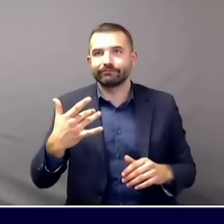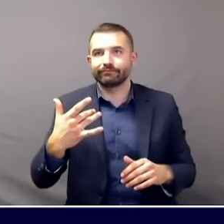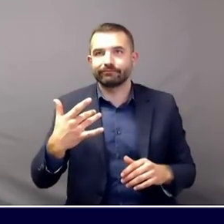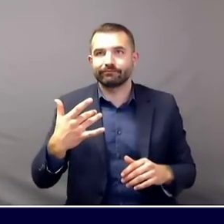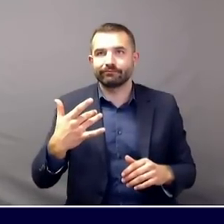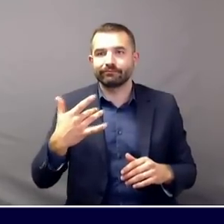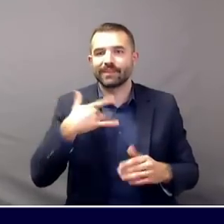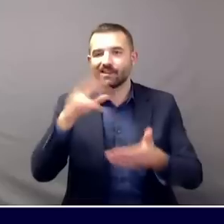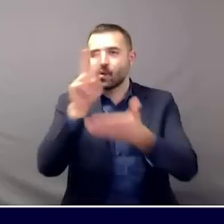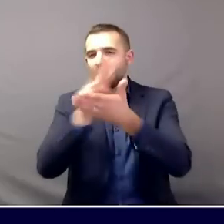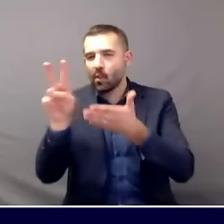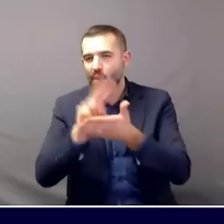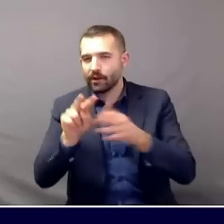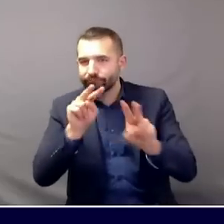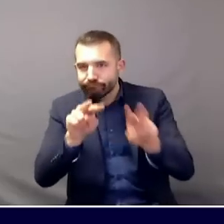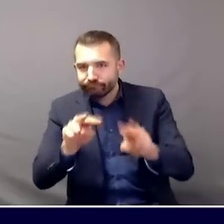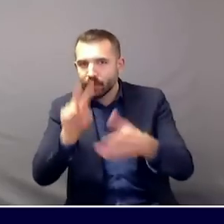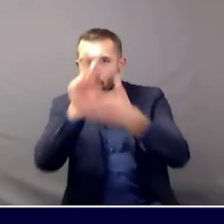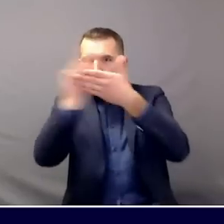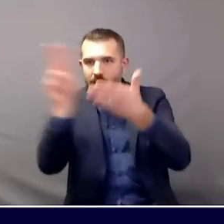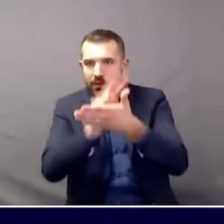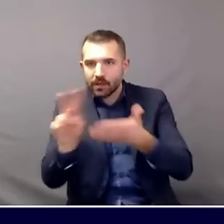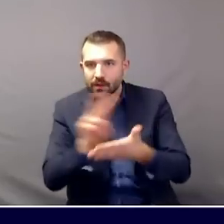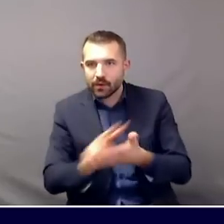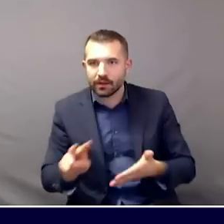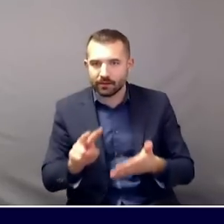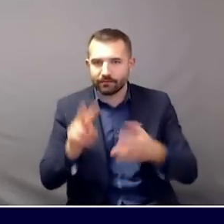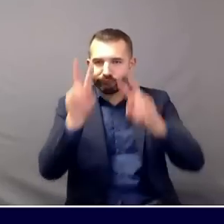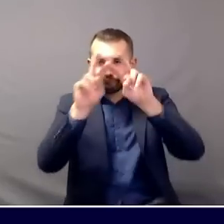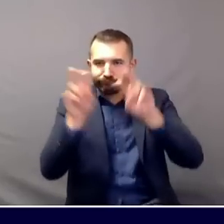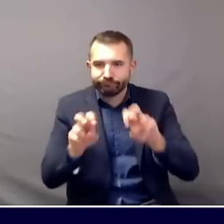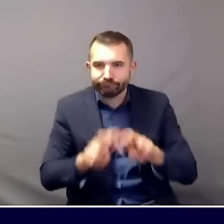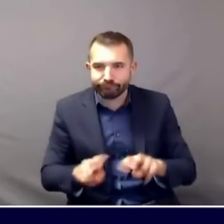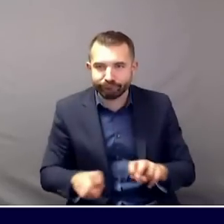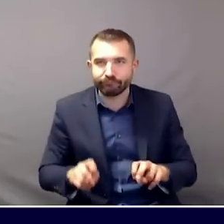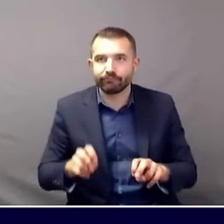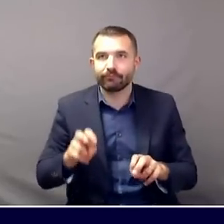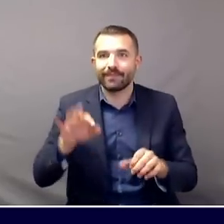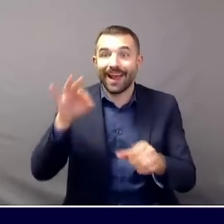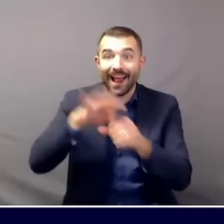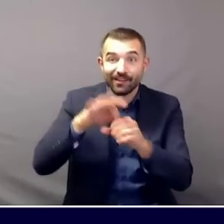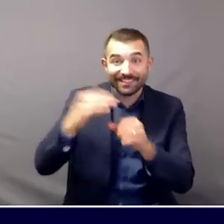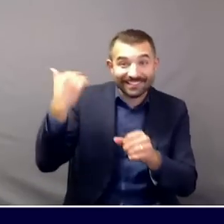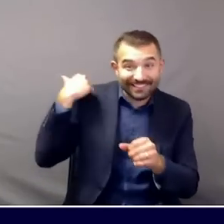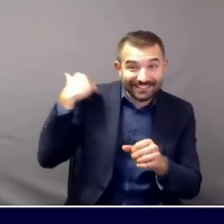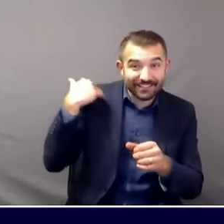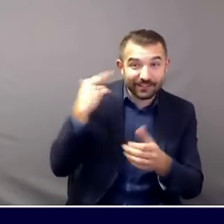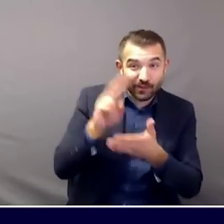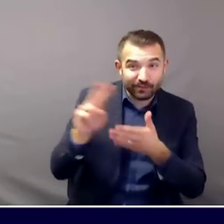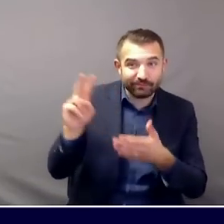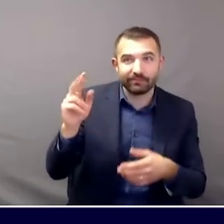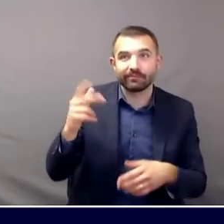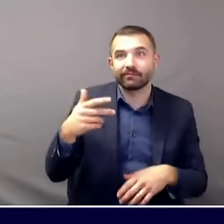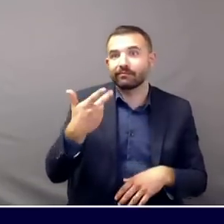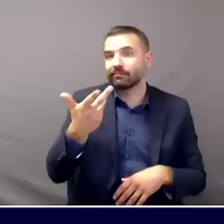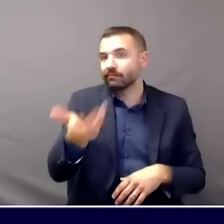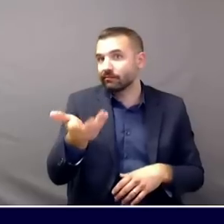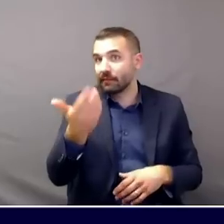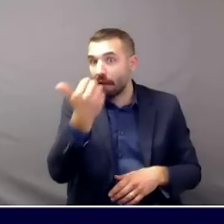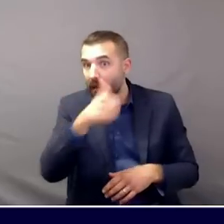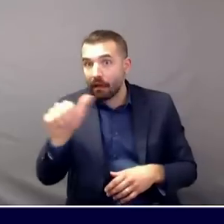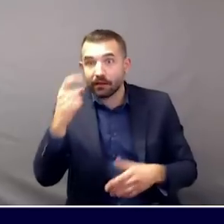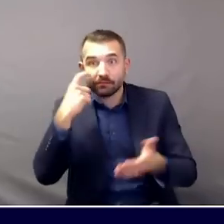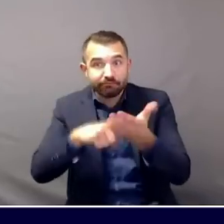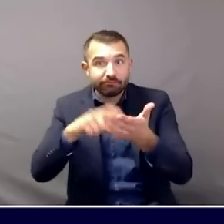Brian, it's difficult to talk about positive signs on a day when 4 people